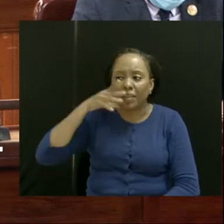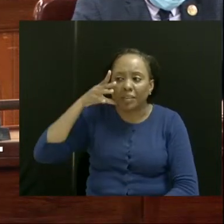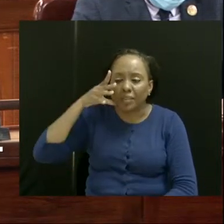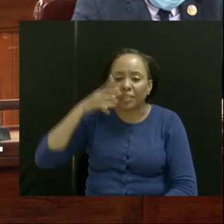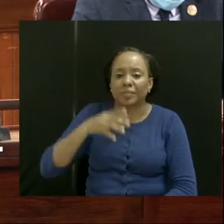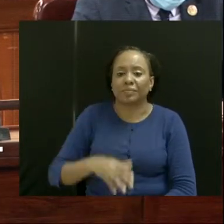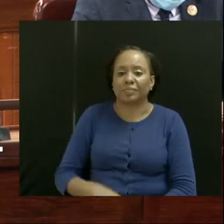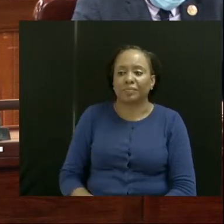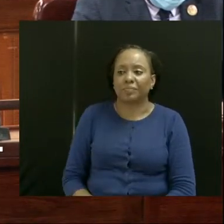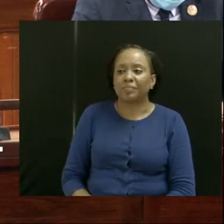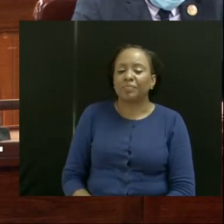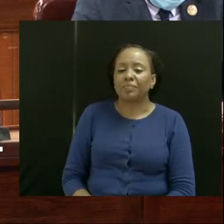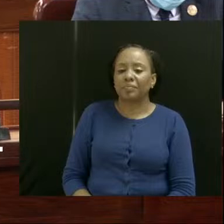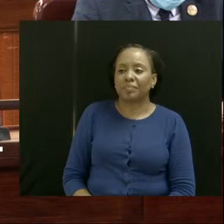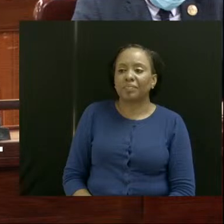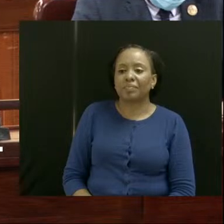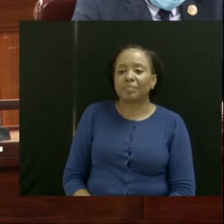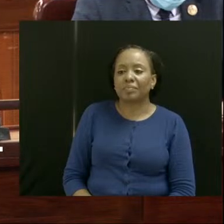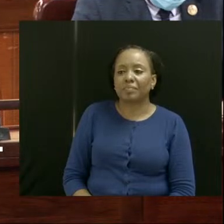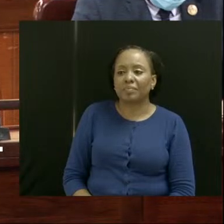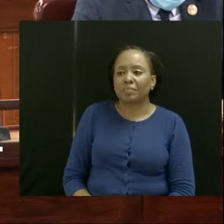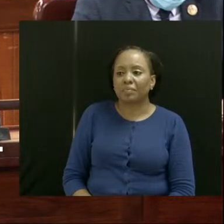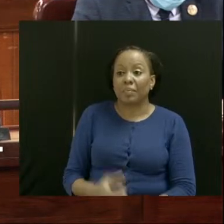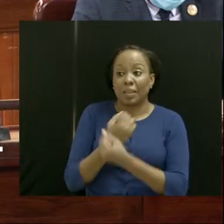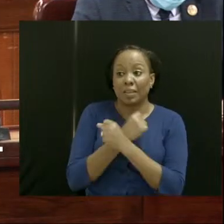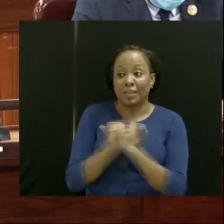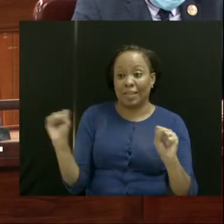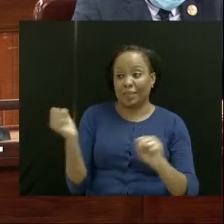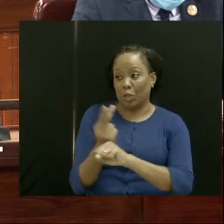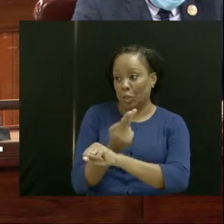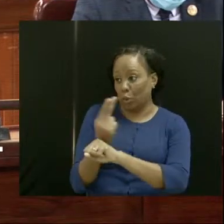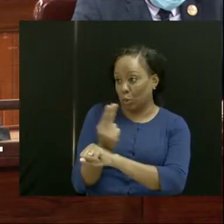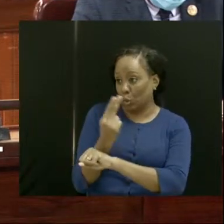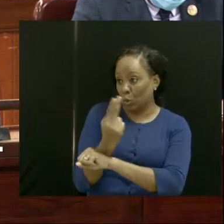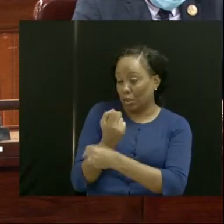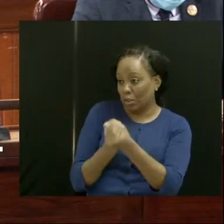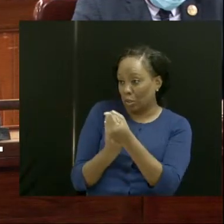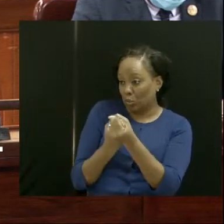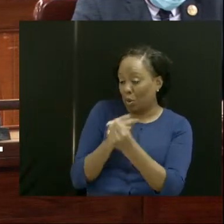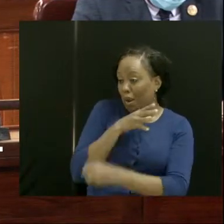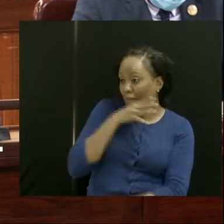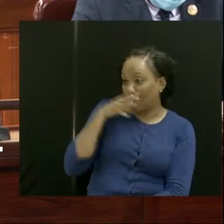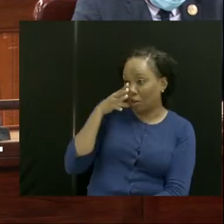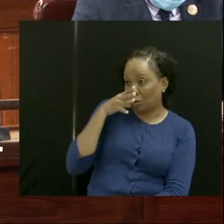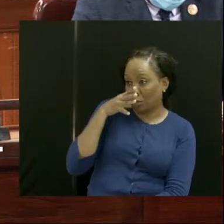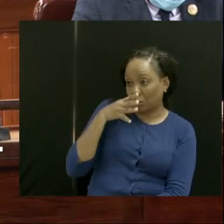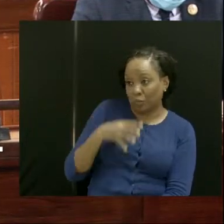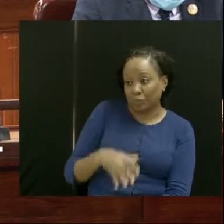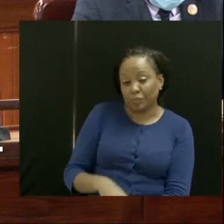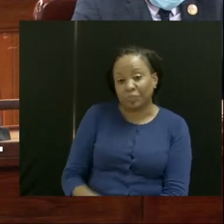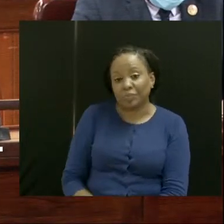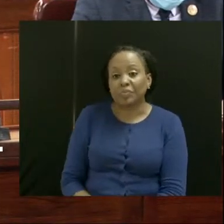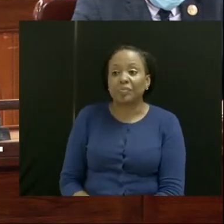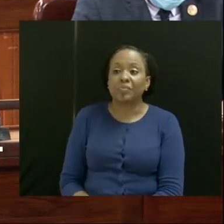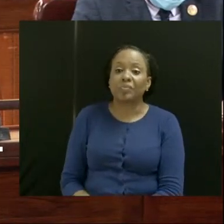use of agrochemicals and a supporting and strongly